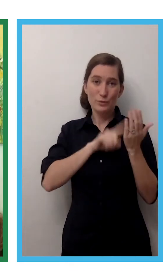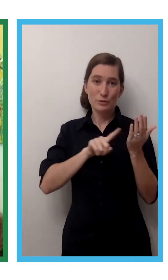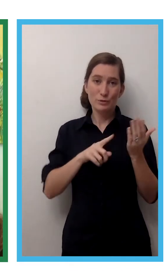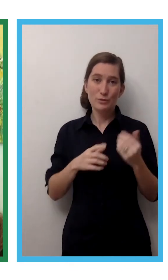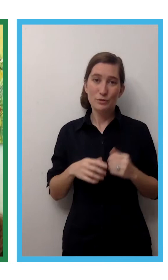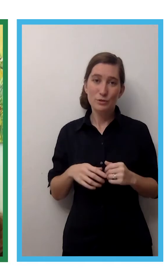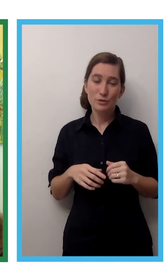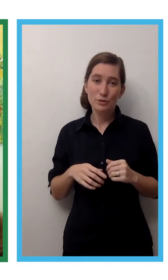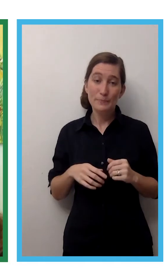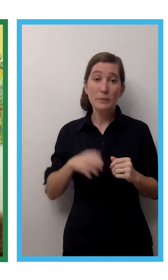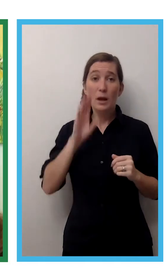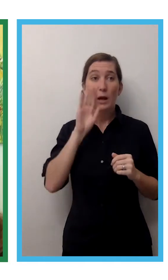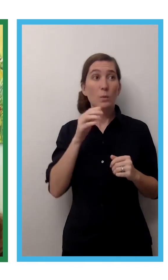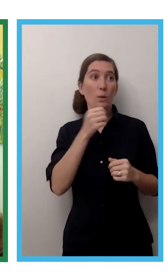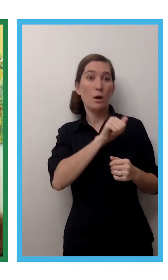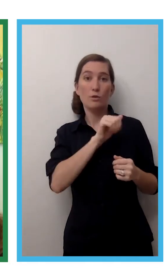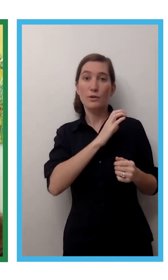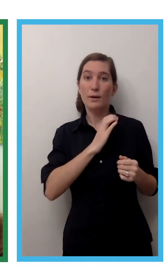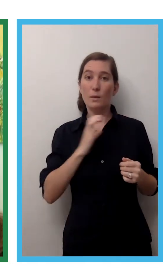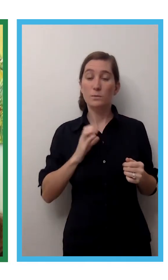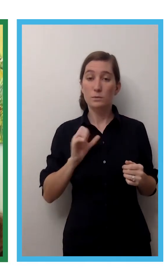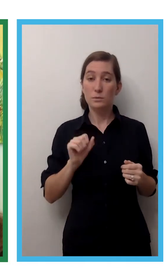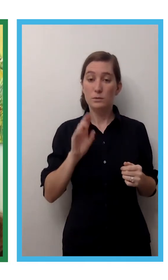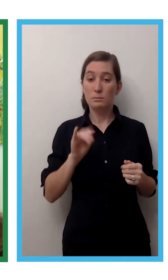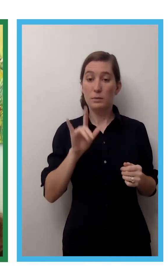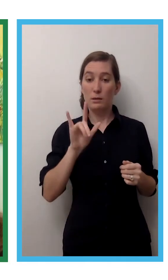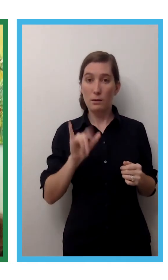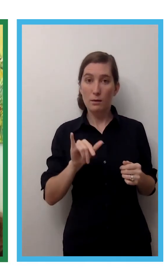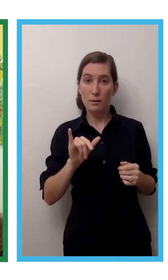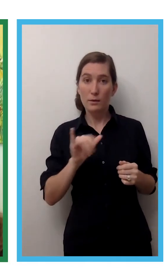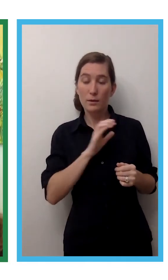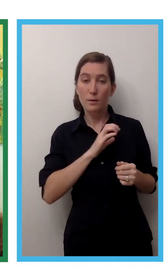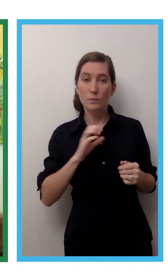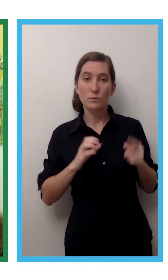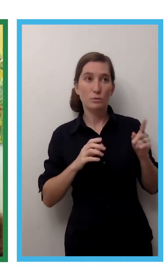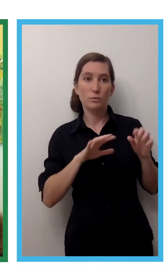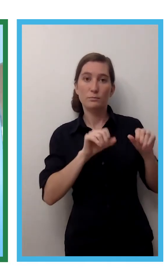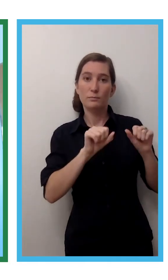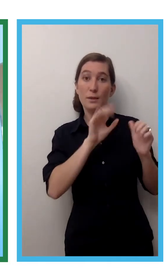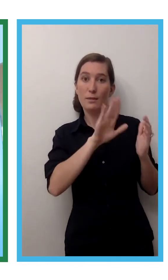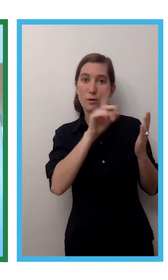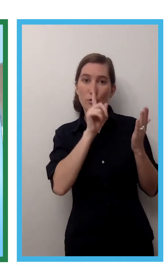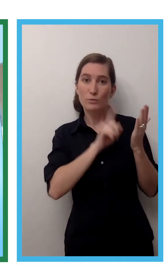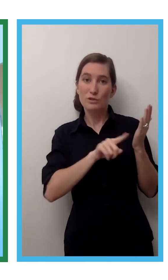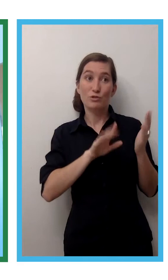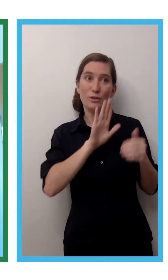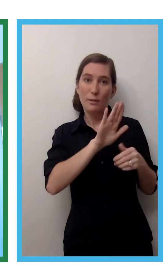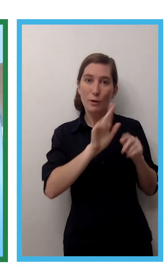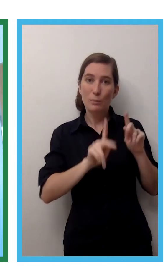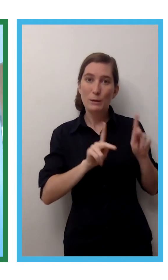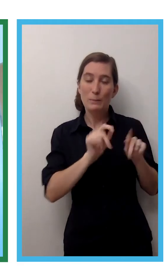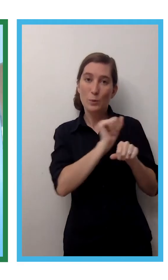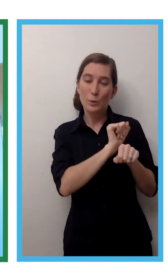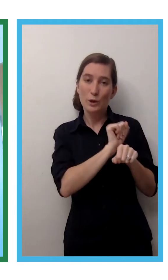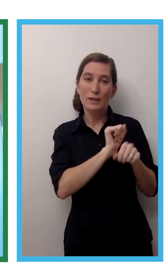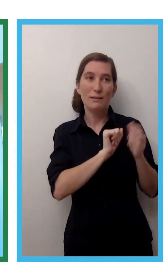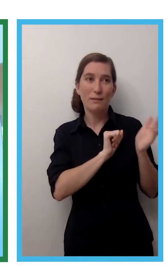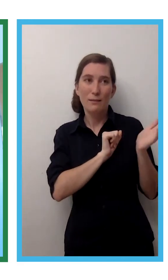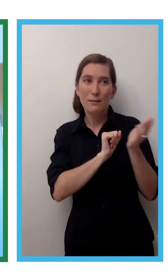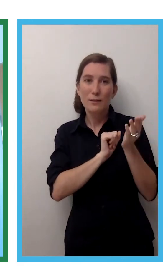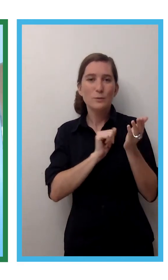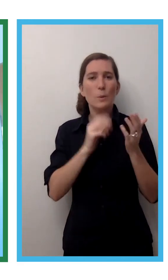their own regarding their own constituents. And so, you know, it's sad that this type of thing has to be done and